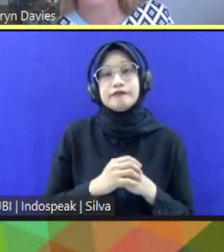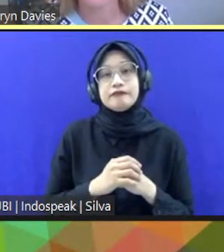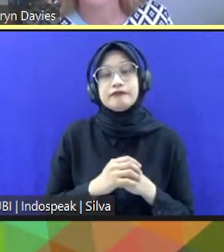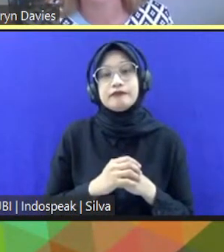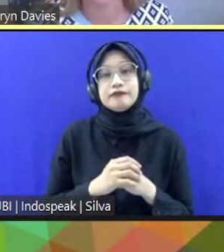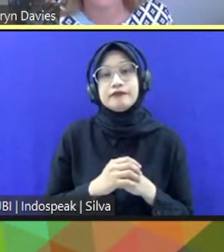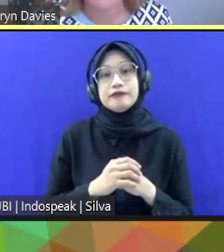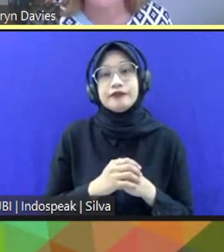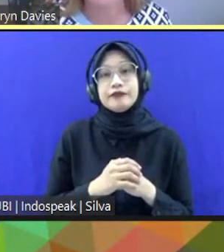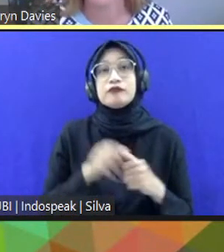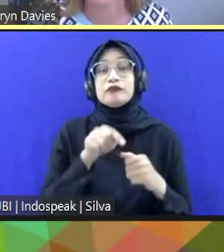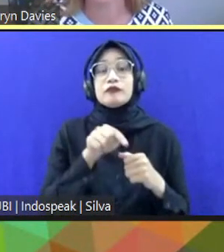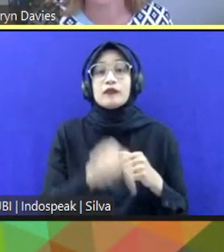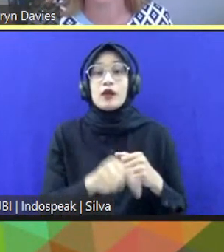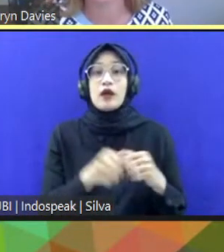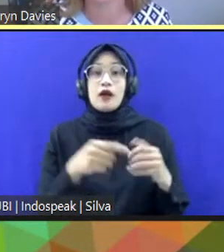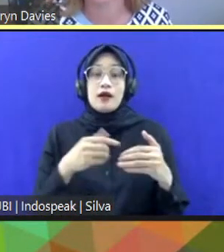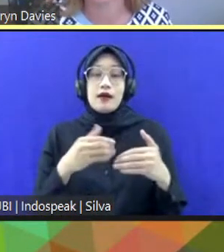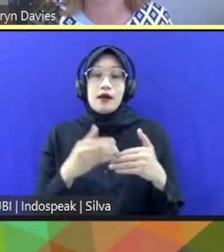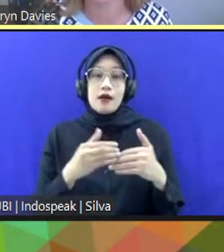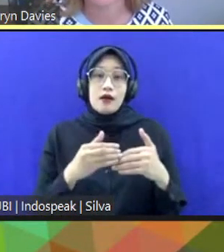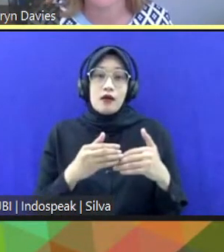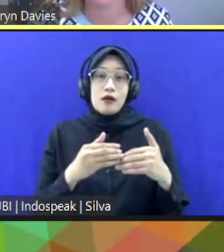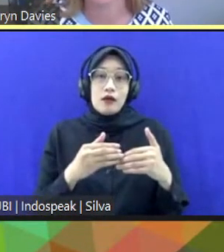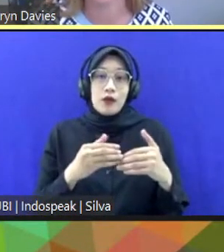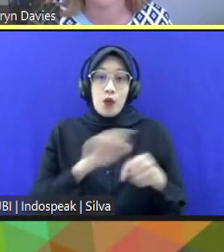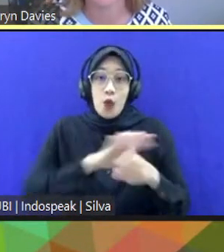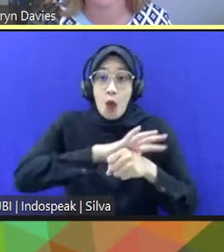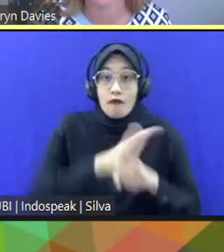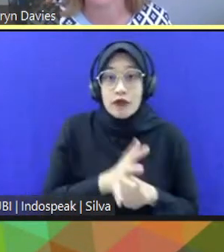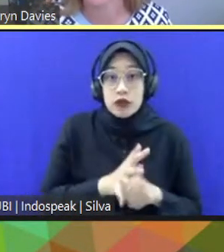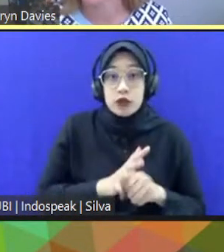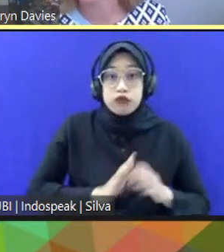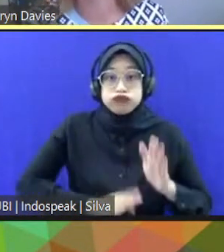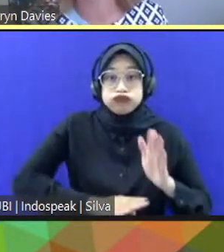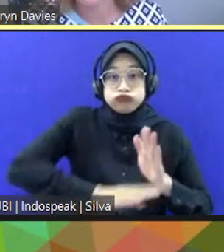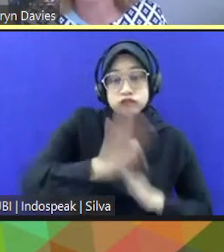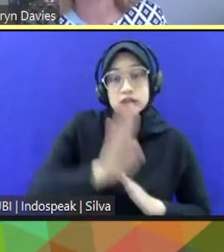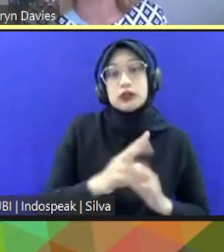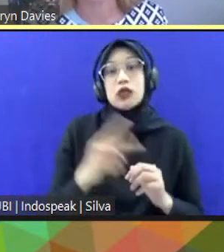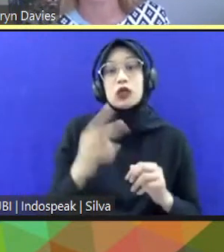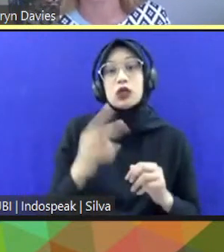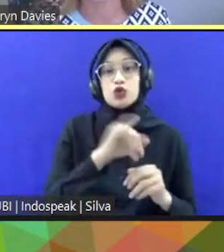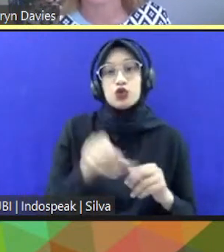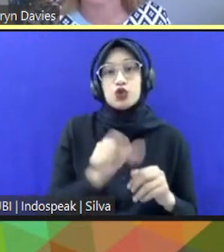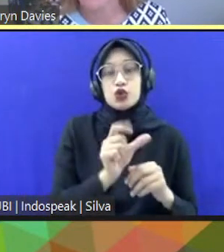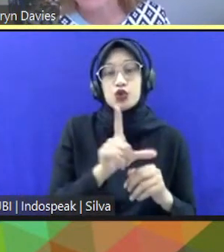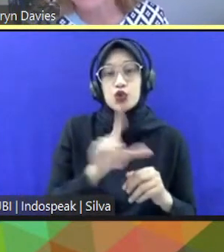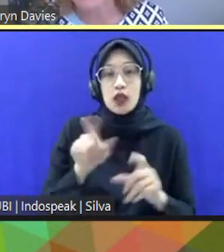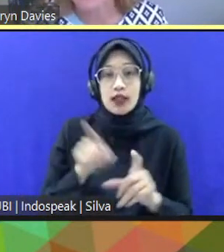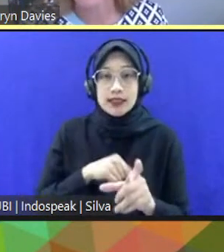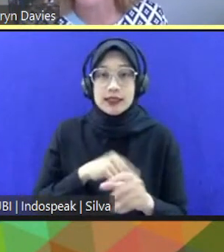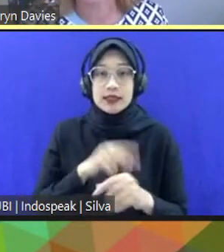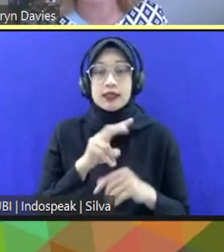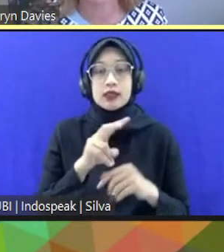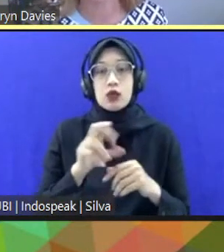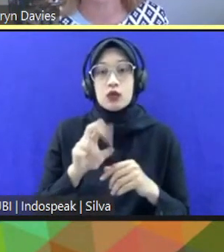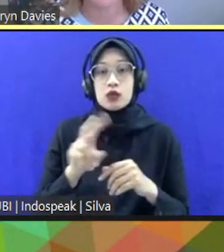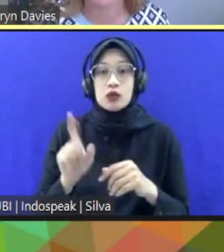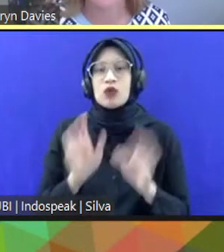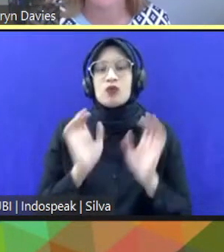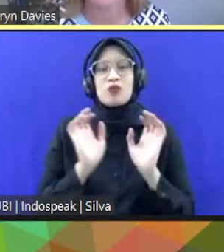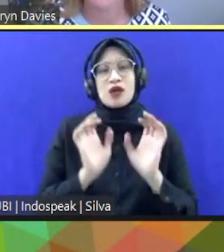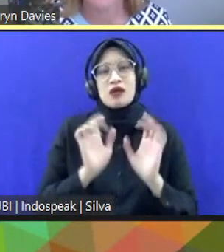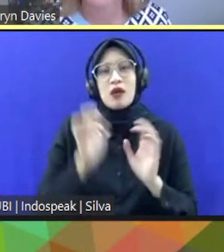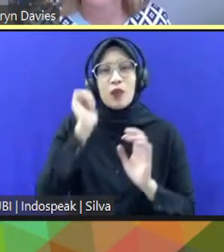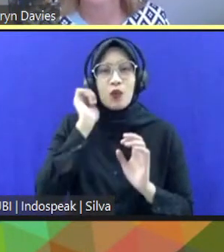in July and August, there were many stories of frontline health workers who died from COVID while pregnant. Do we have any